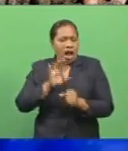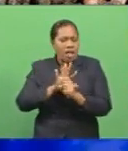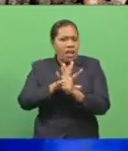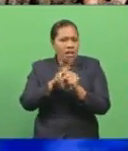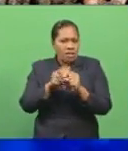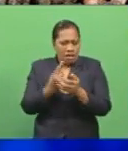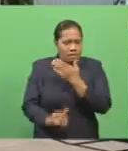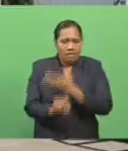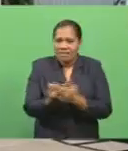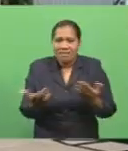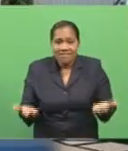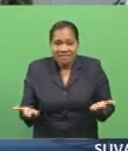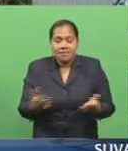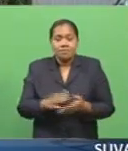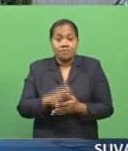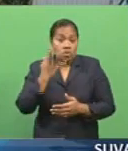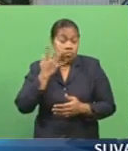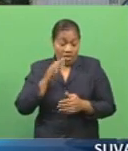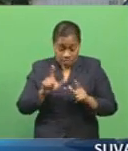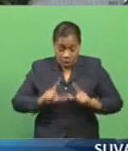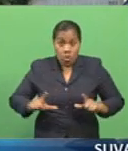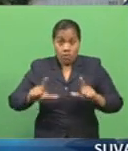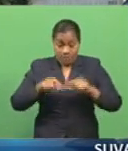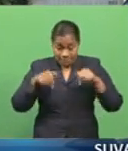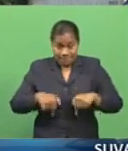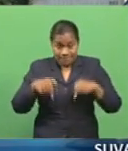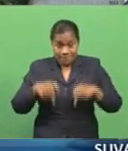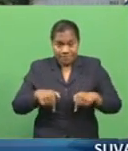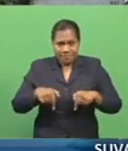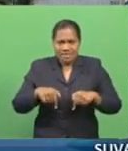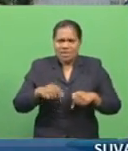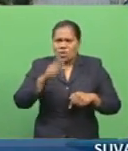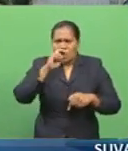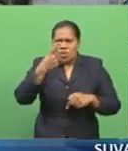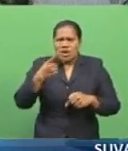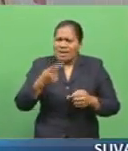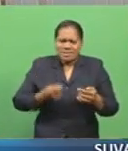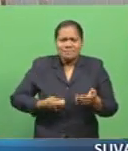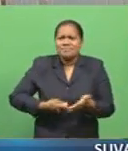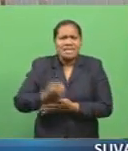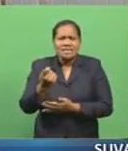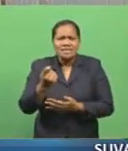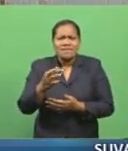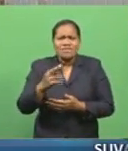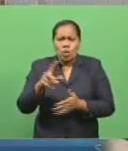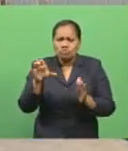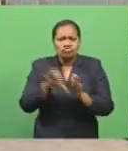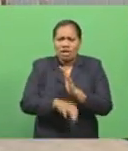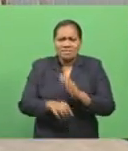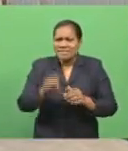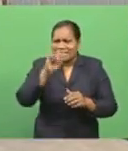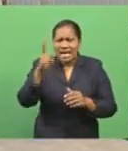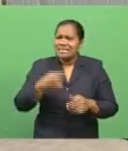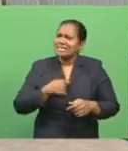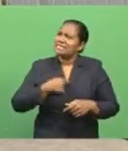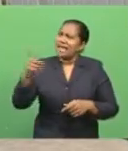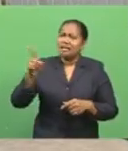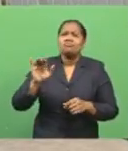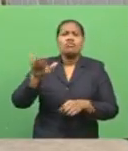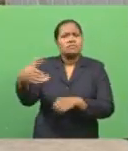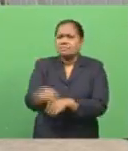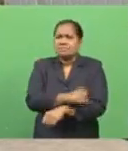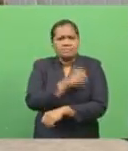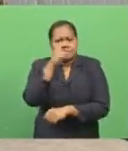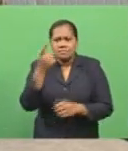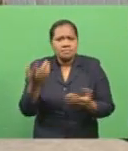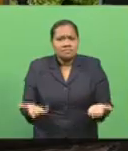Kumar reports. One local exporter claims he can't afford freight charges and is not able to send his produce abroad. The